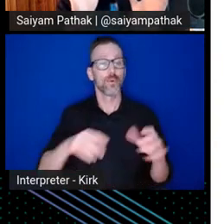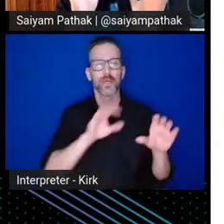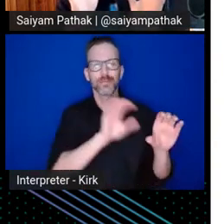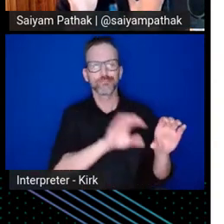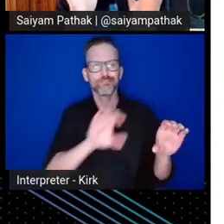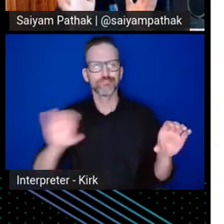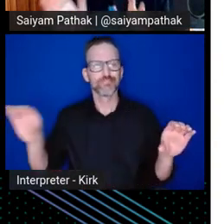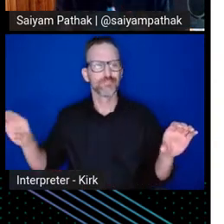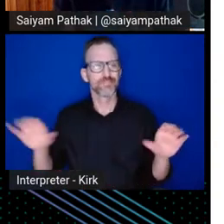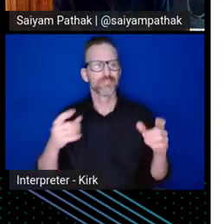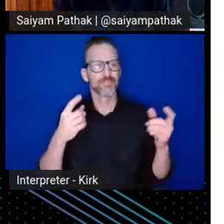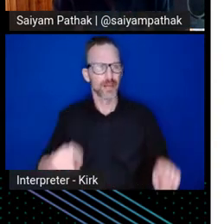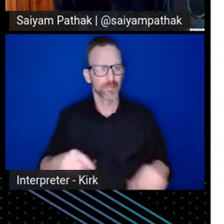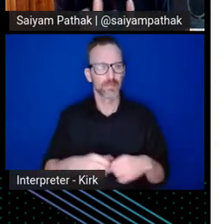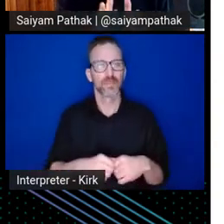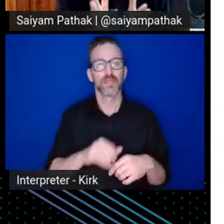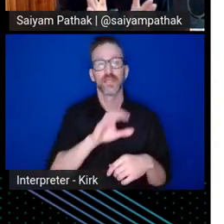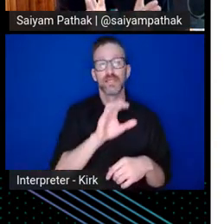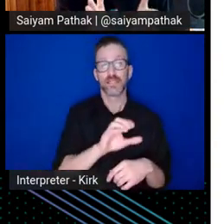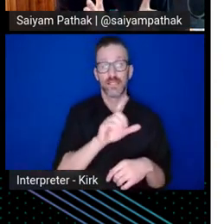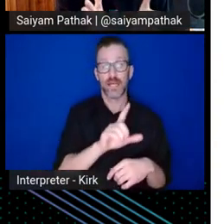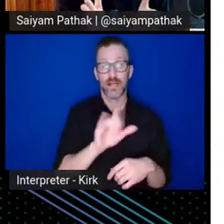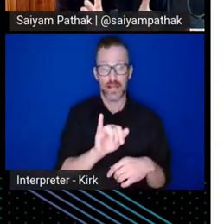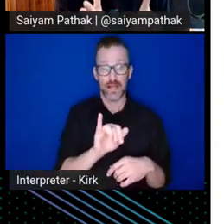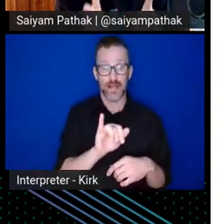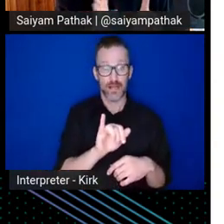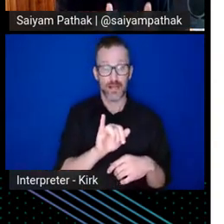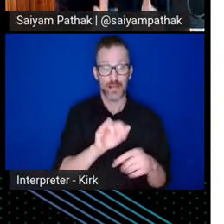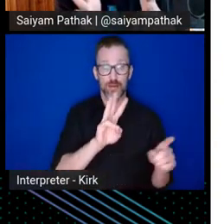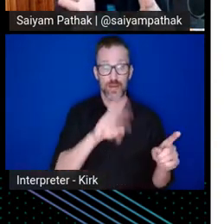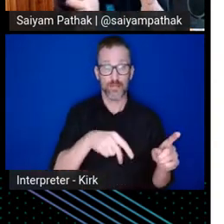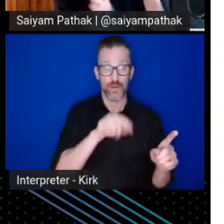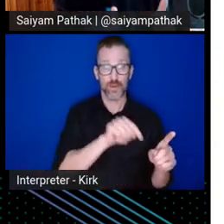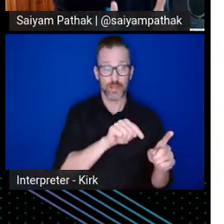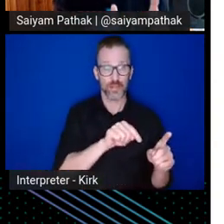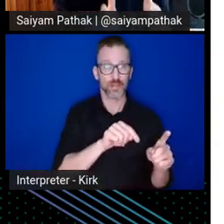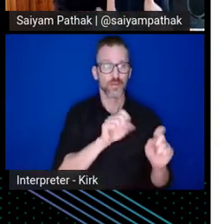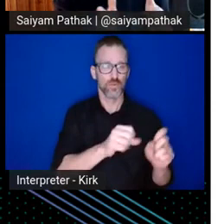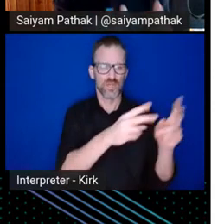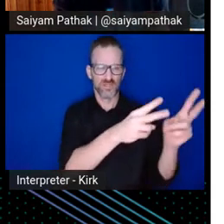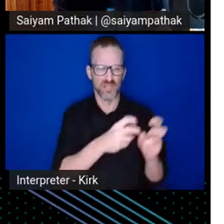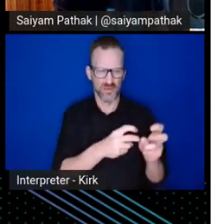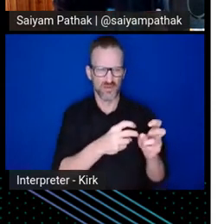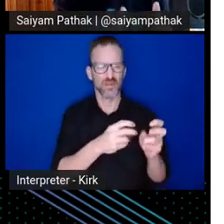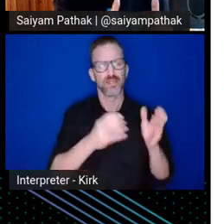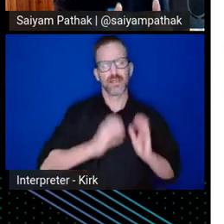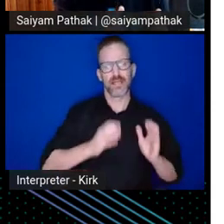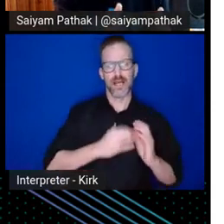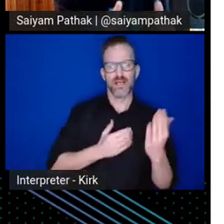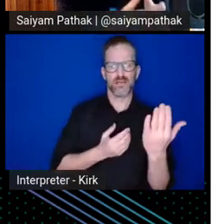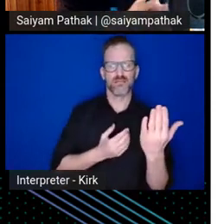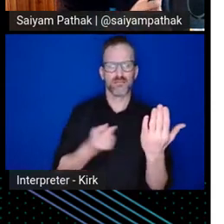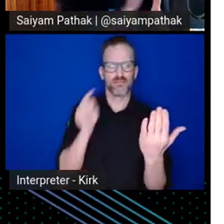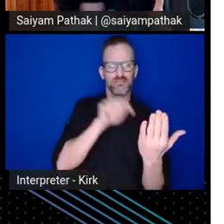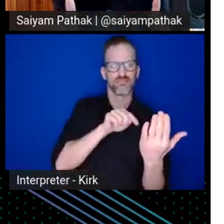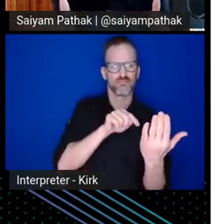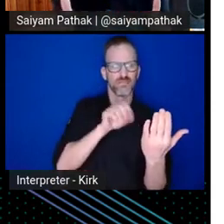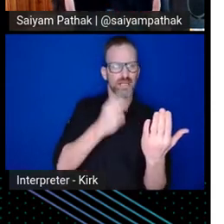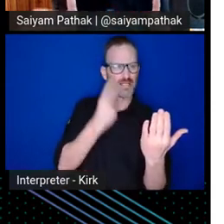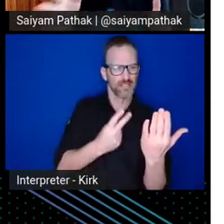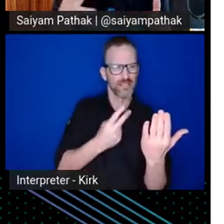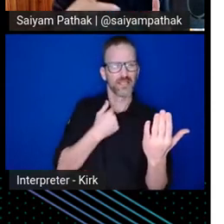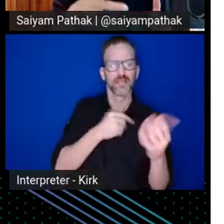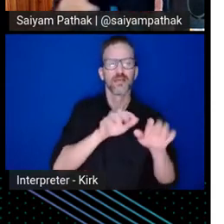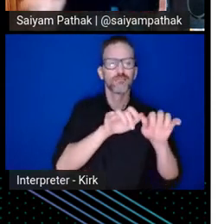have Waypoint CLI, which we'll be downloading. So that's the client side. So Waypoint CLI is there, which you can run the